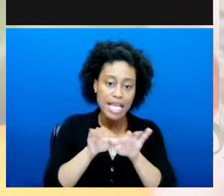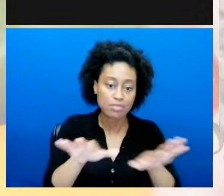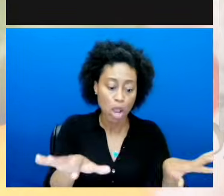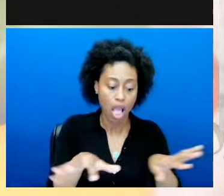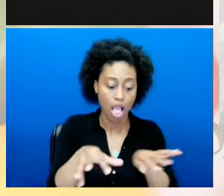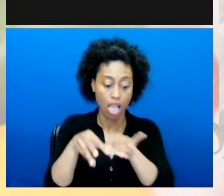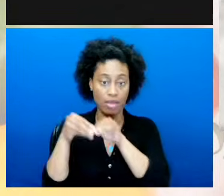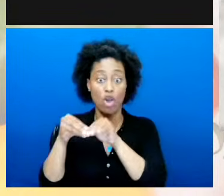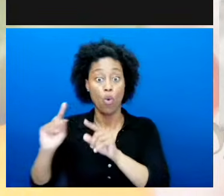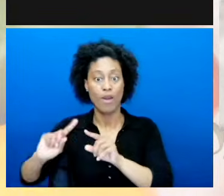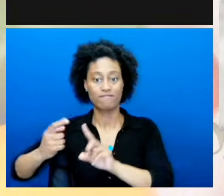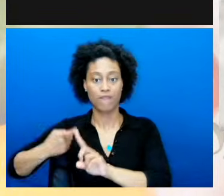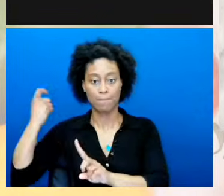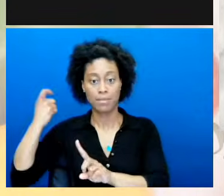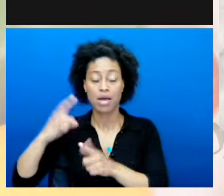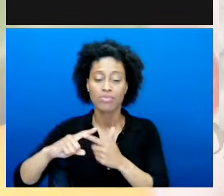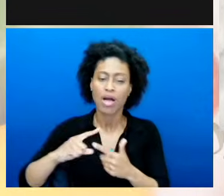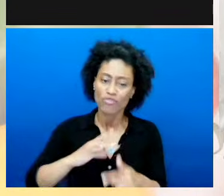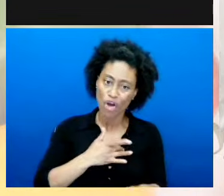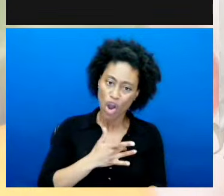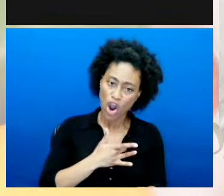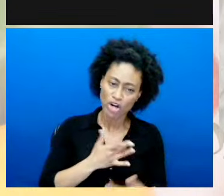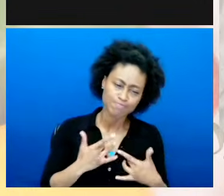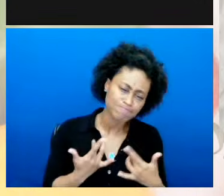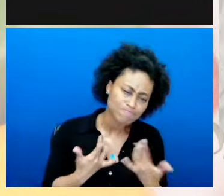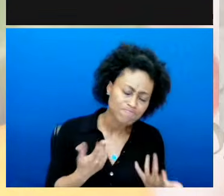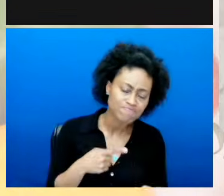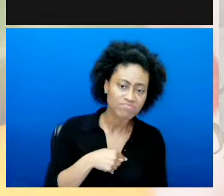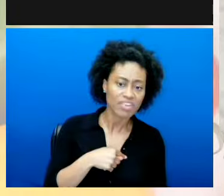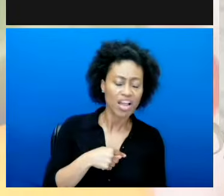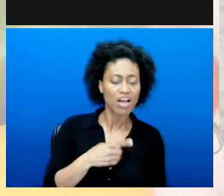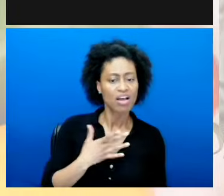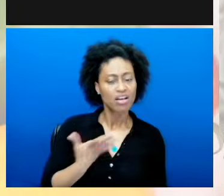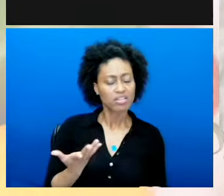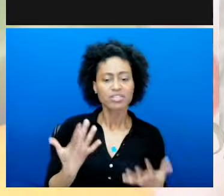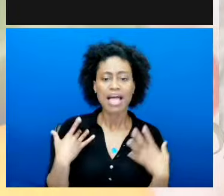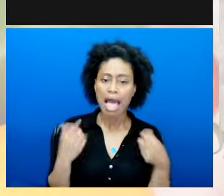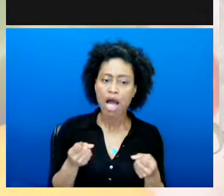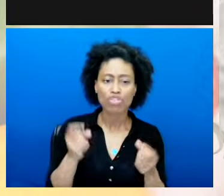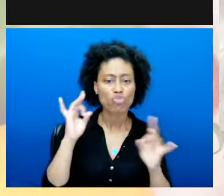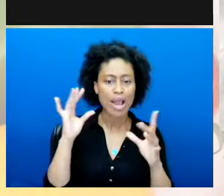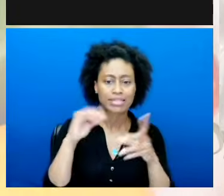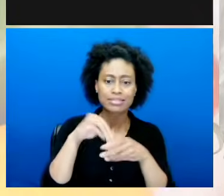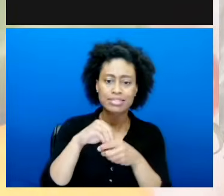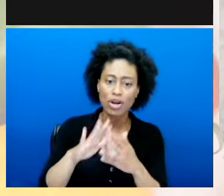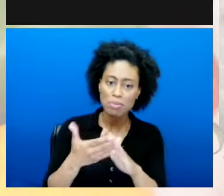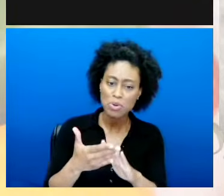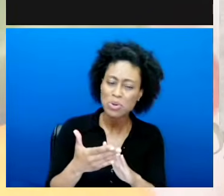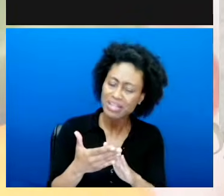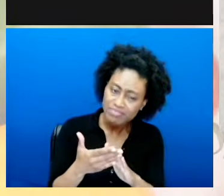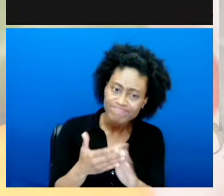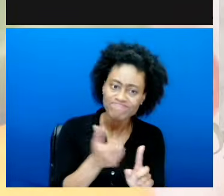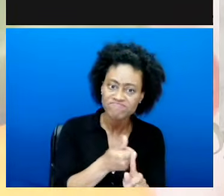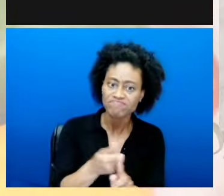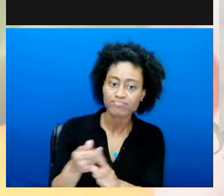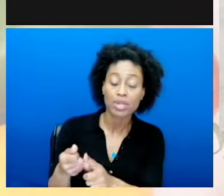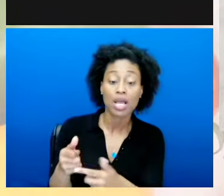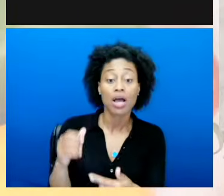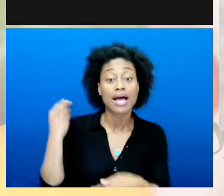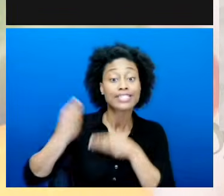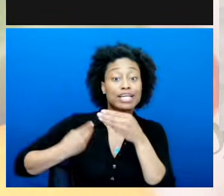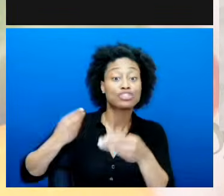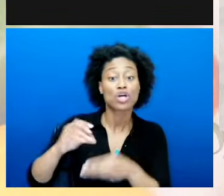of the heart, addressing the health crisis that our community is facing, ancestral superfoods, the science of